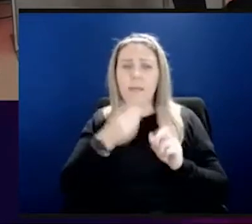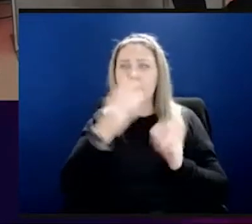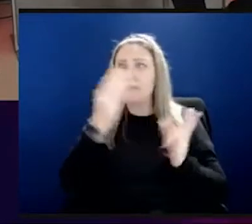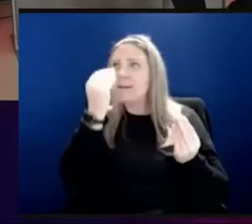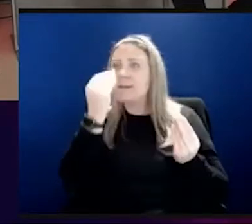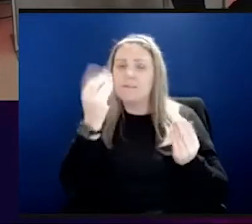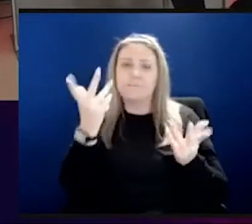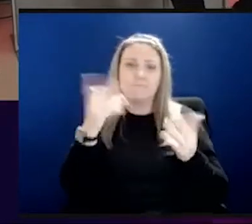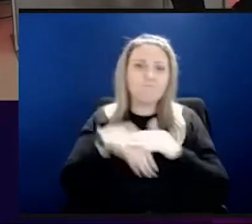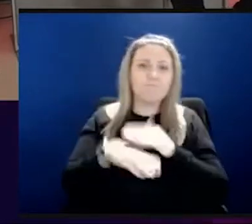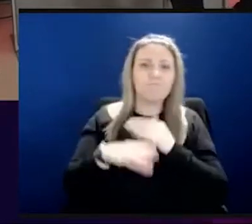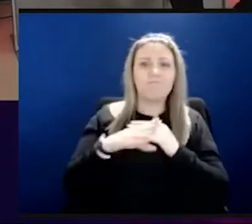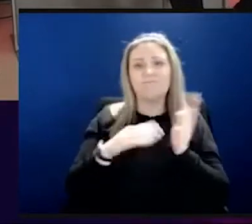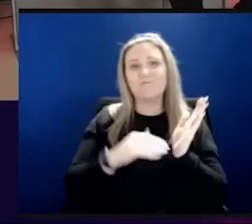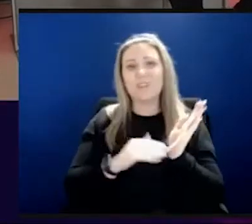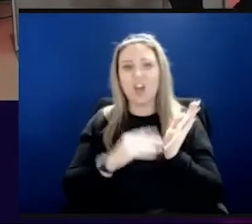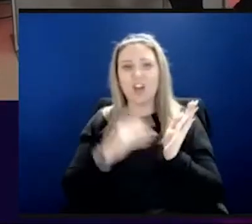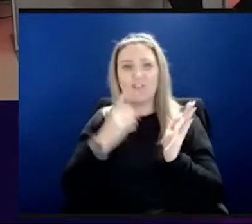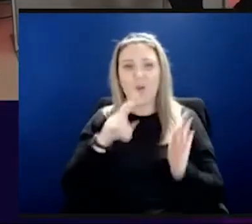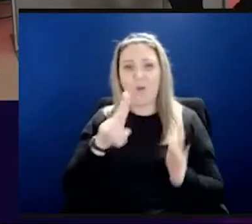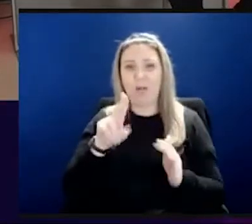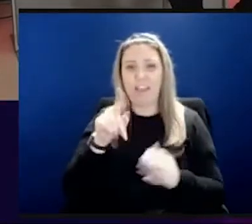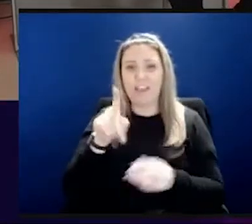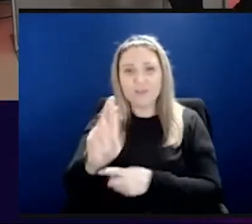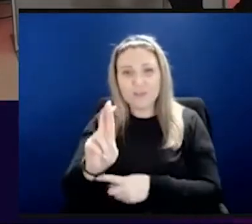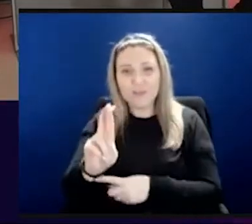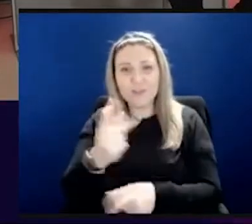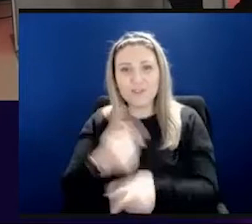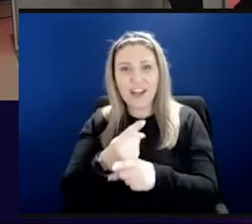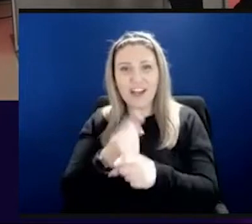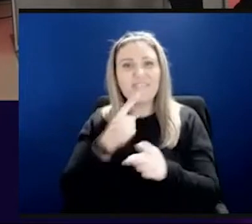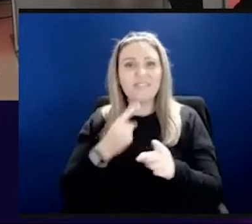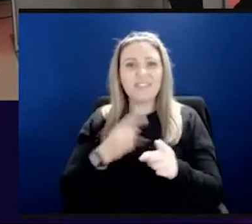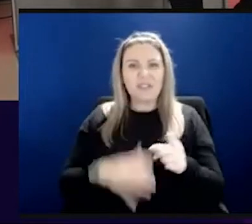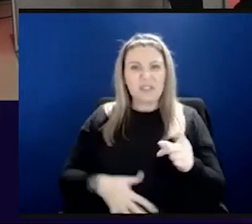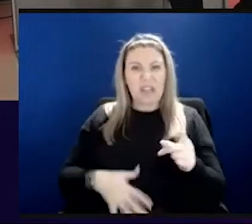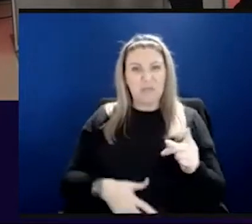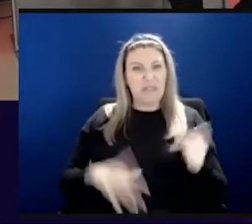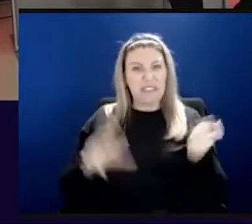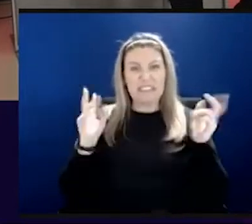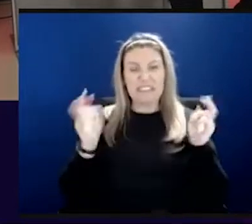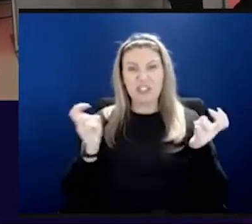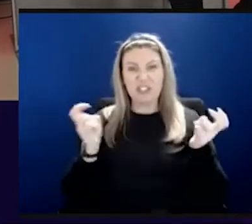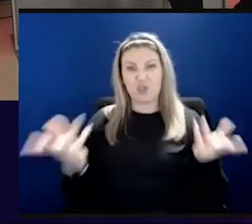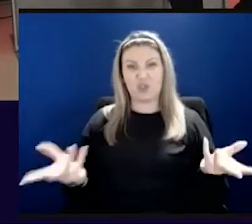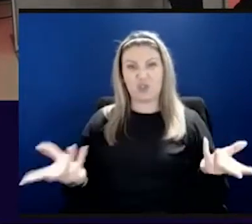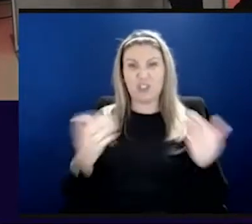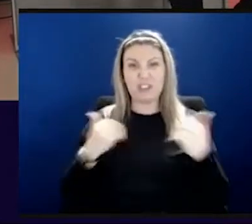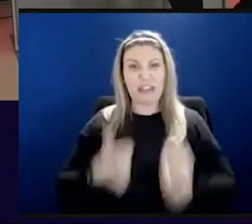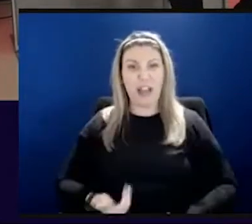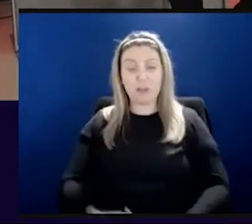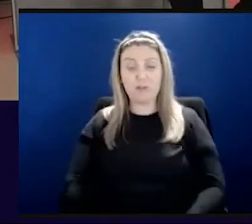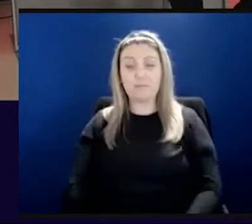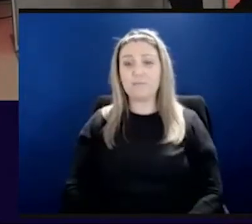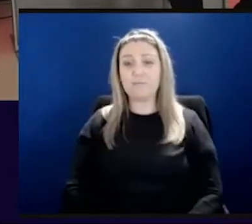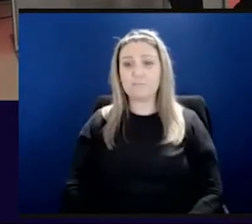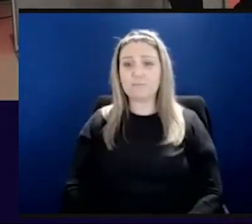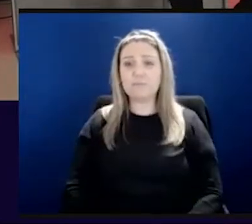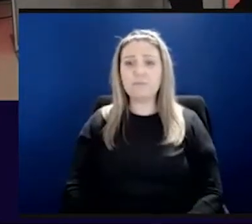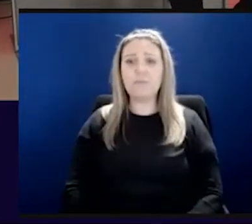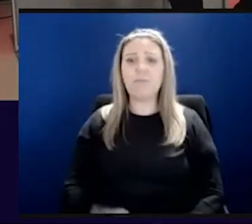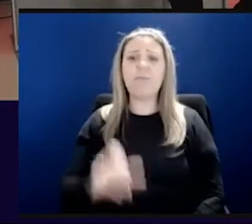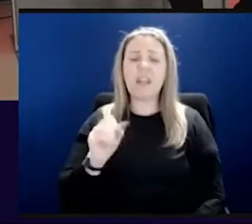doctor's office for an ulcer, right? You were just having stomach issues and you were tired. I was having stomach issues and I